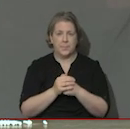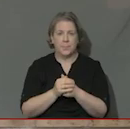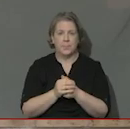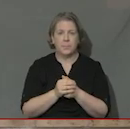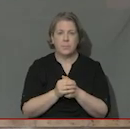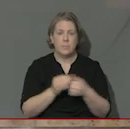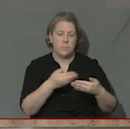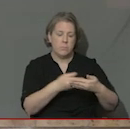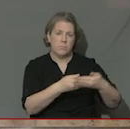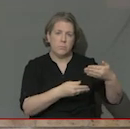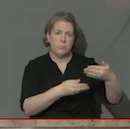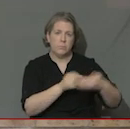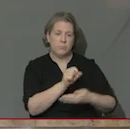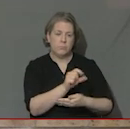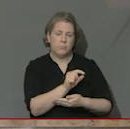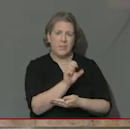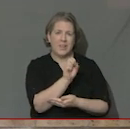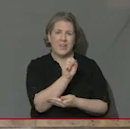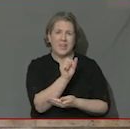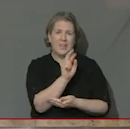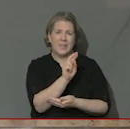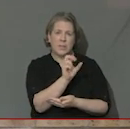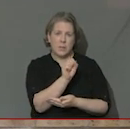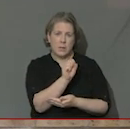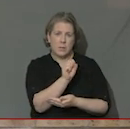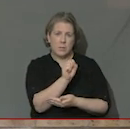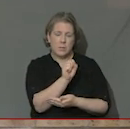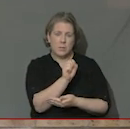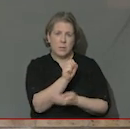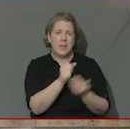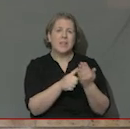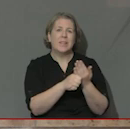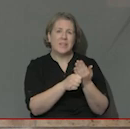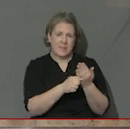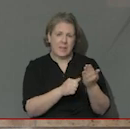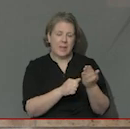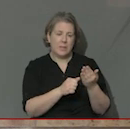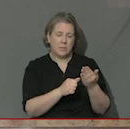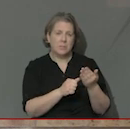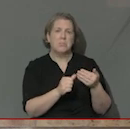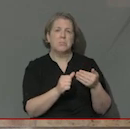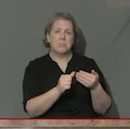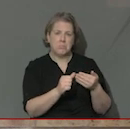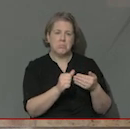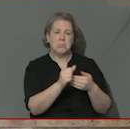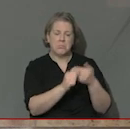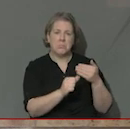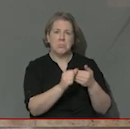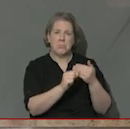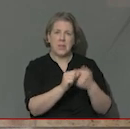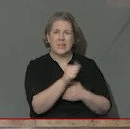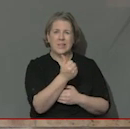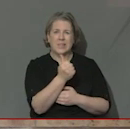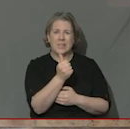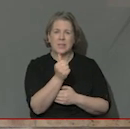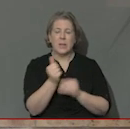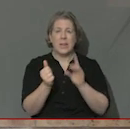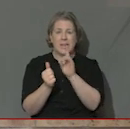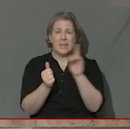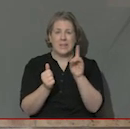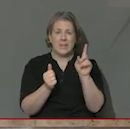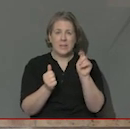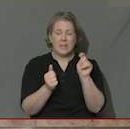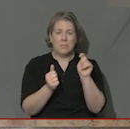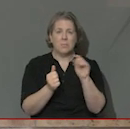So SARS, they say provisional payment, so that's our balance or bank on the debit side,